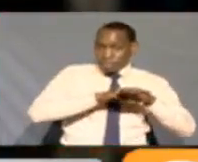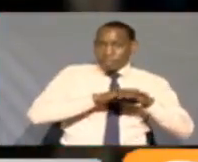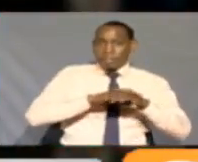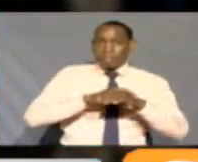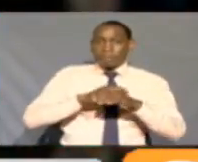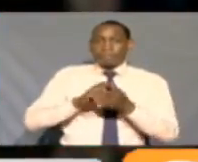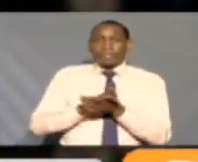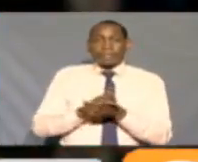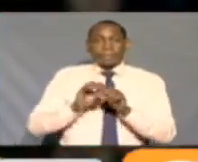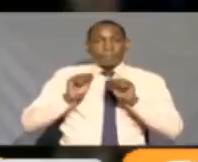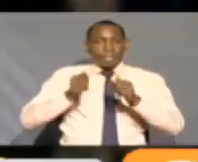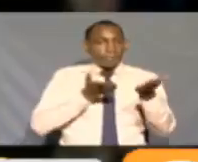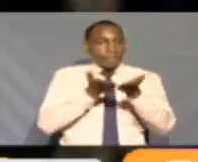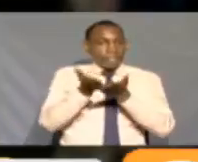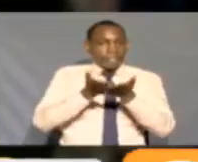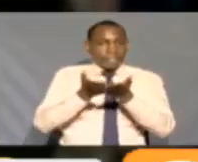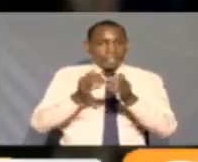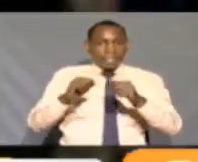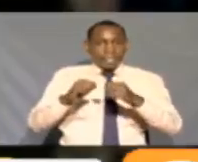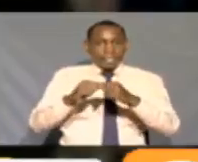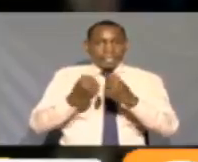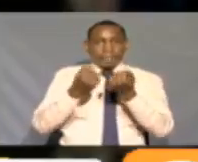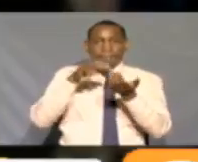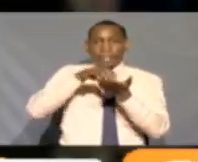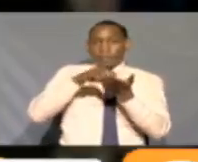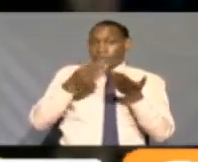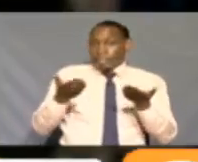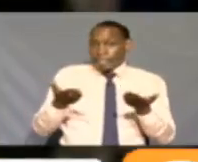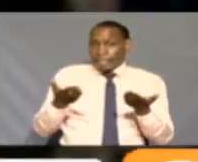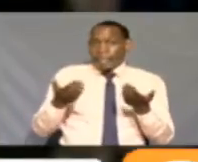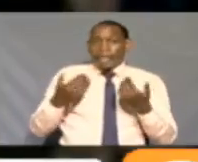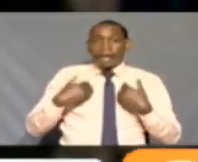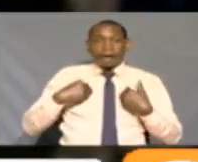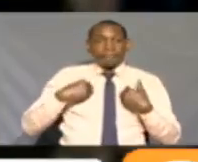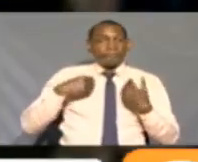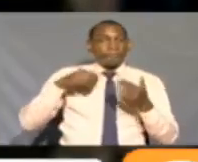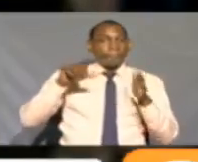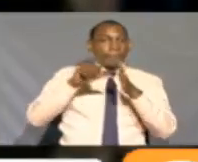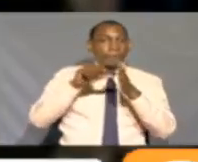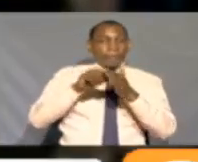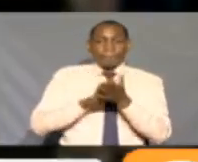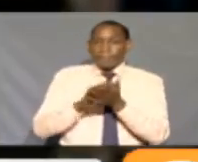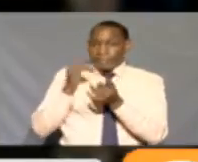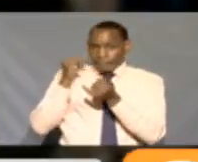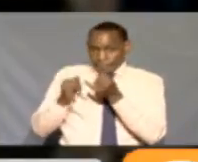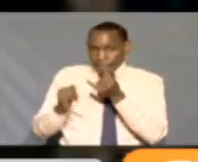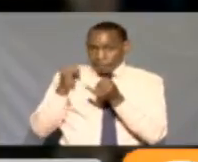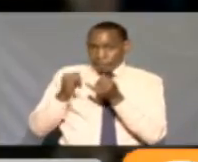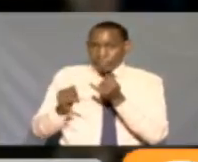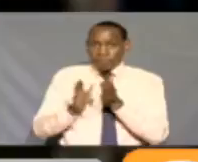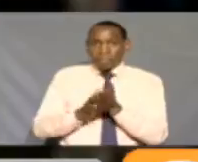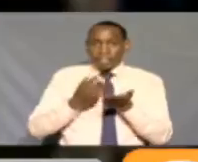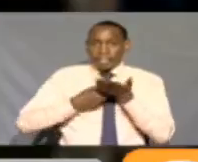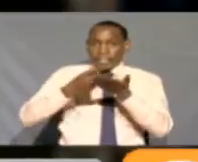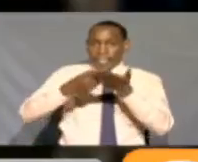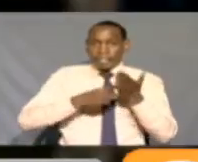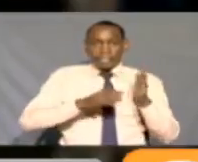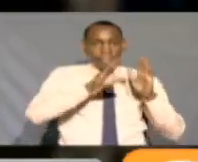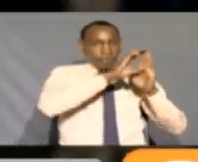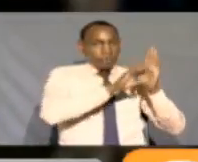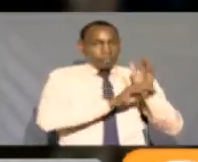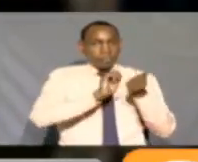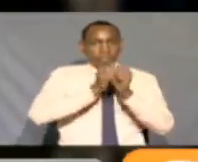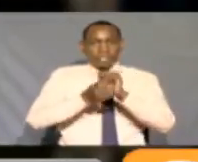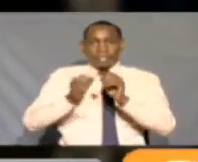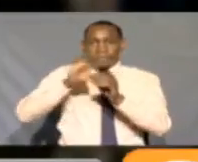good appointments, okay, to salvage the situation, because right now we are in a crisis. Last, we're talking about referendum. We don't